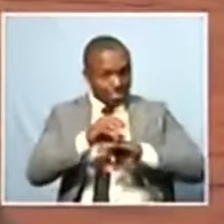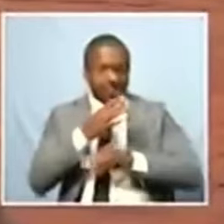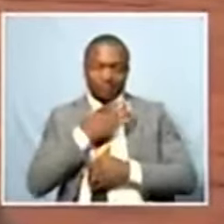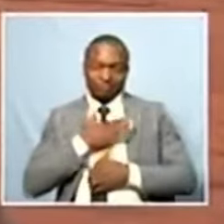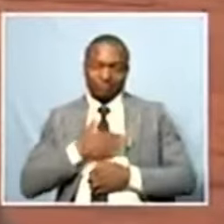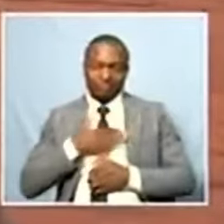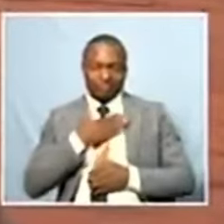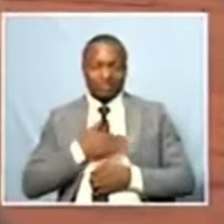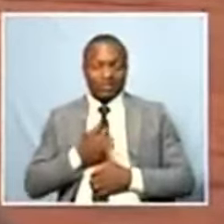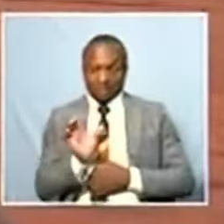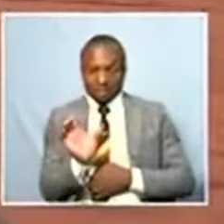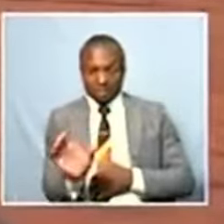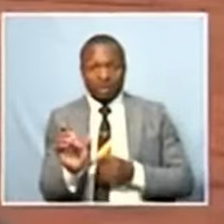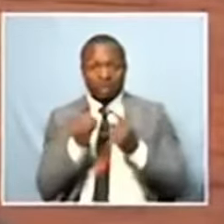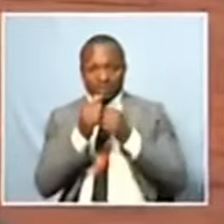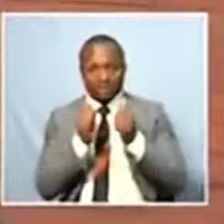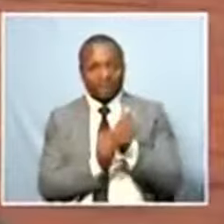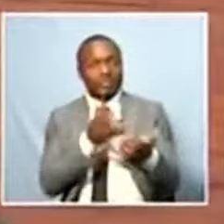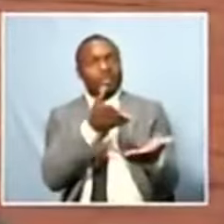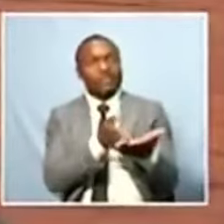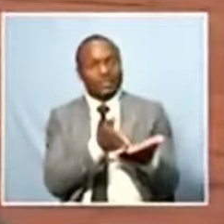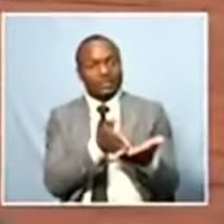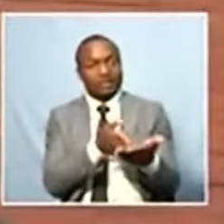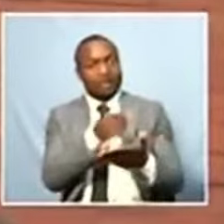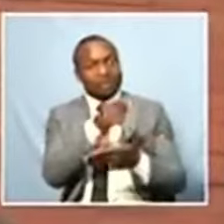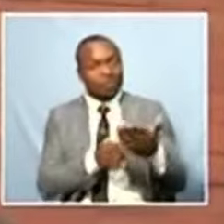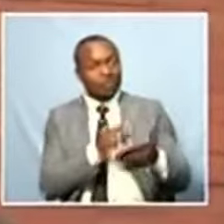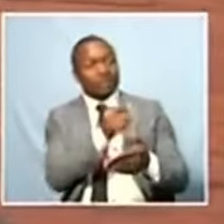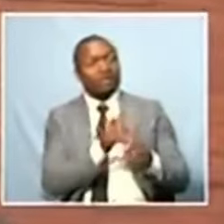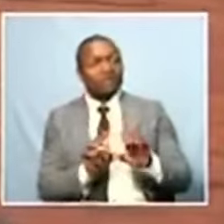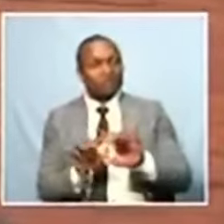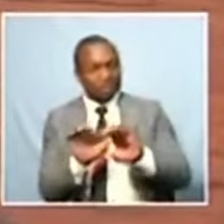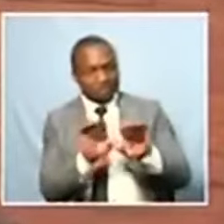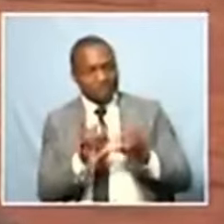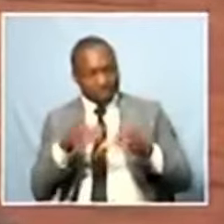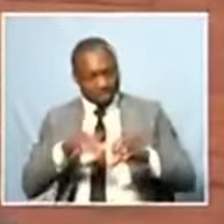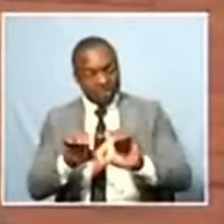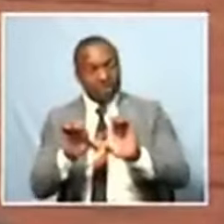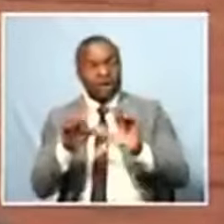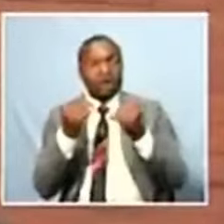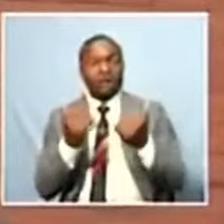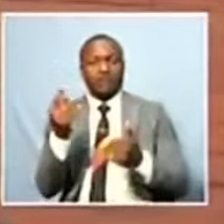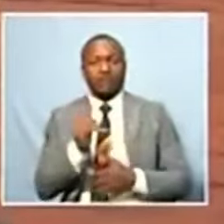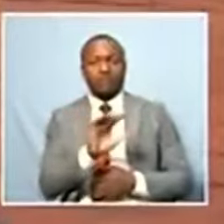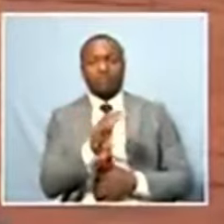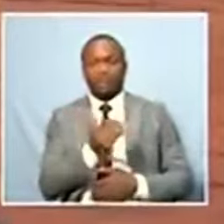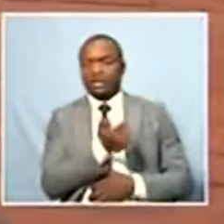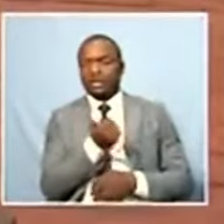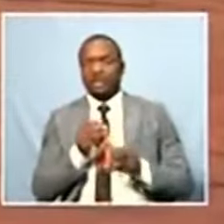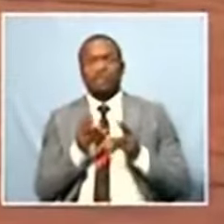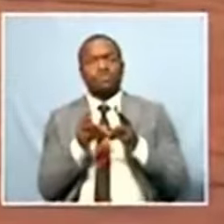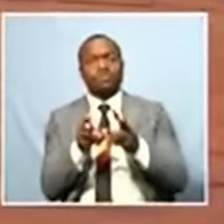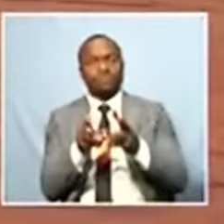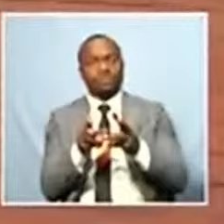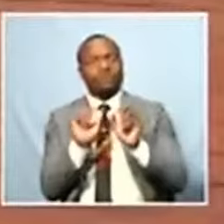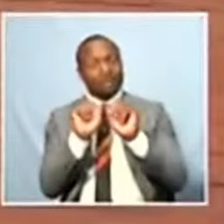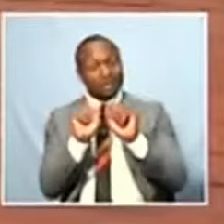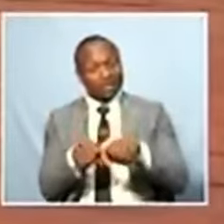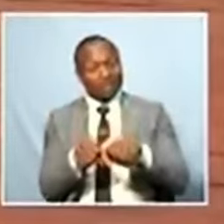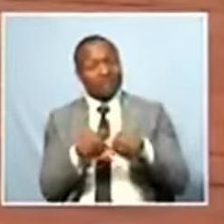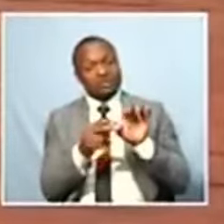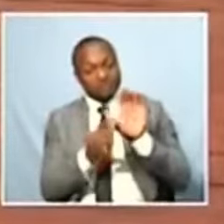please, the industry is talking about this. What do? They go ahead, now they come back in another form. Now you can tell